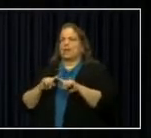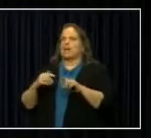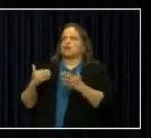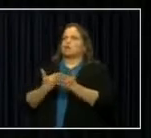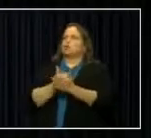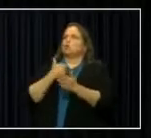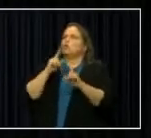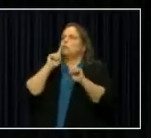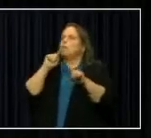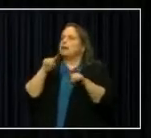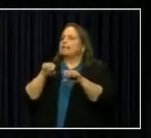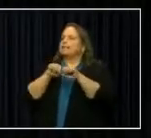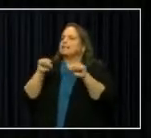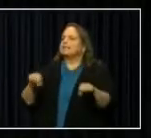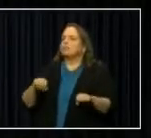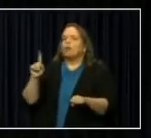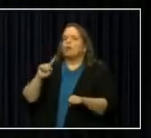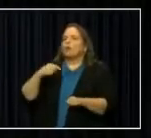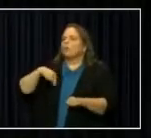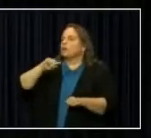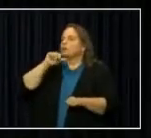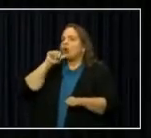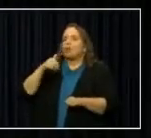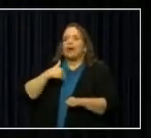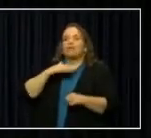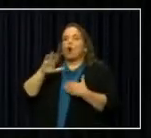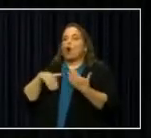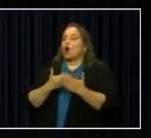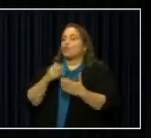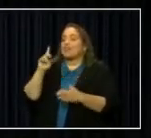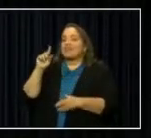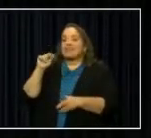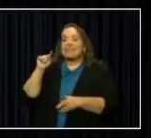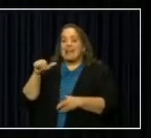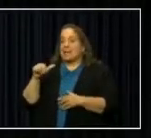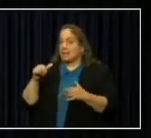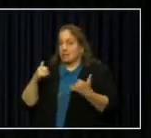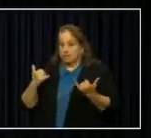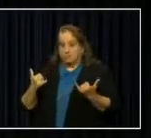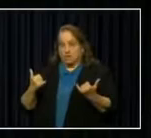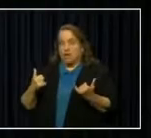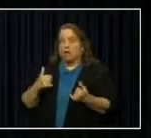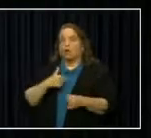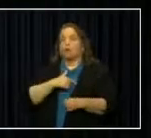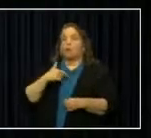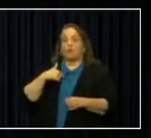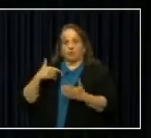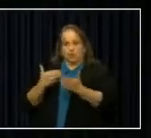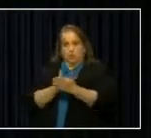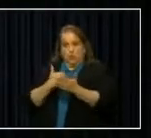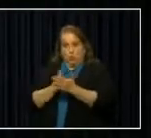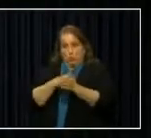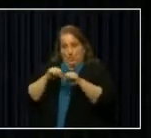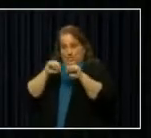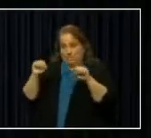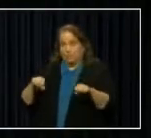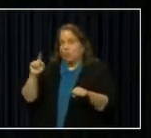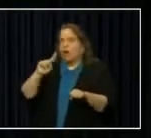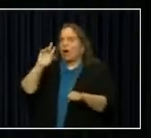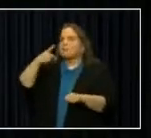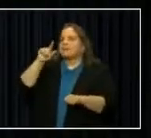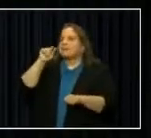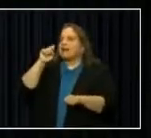reporting system where we don't have all of the data from today in. Our hope is that the new system, which is